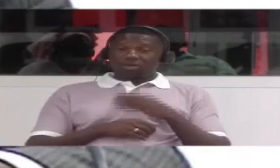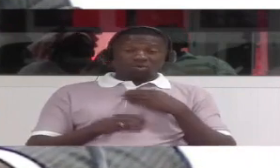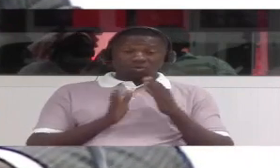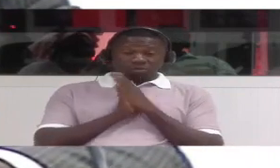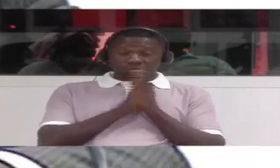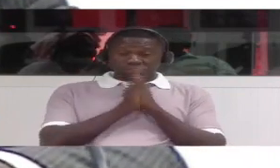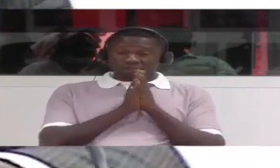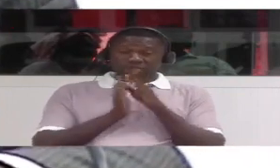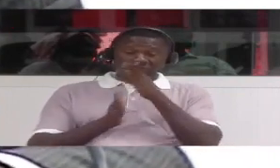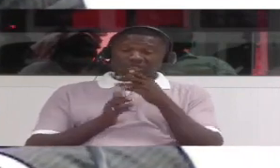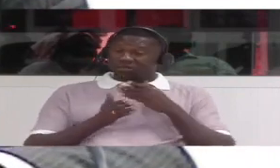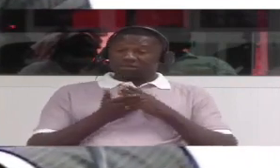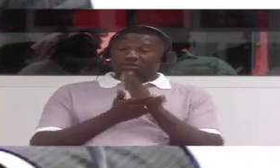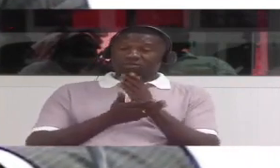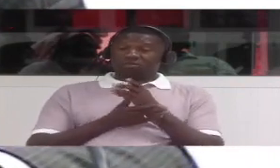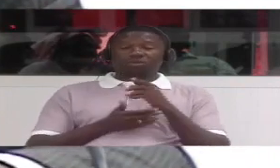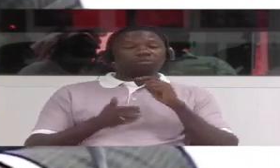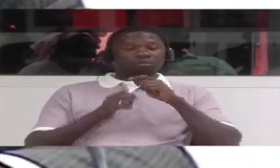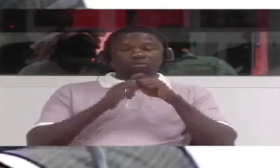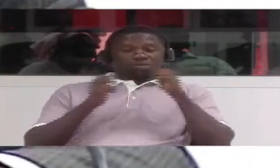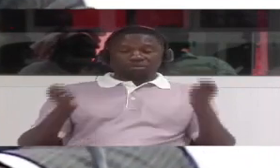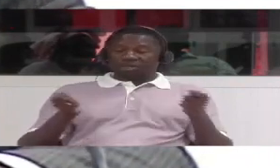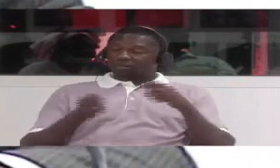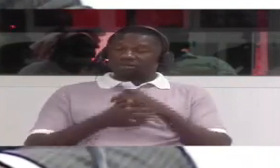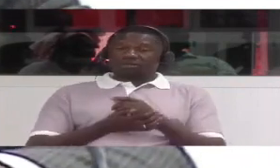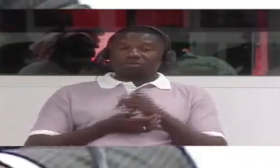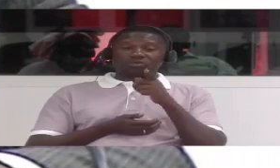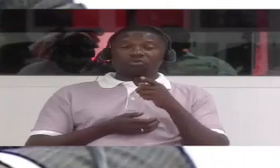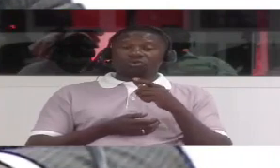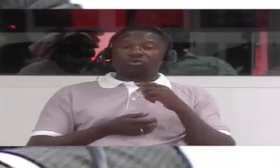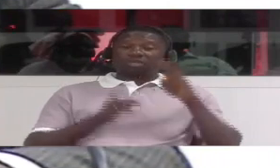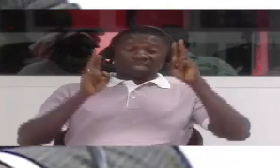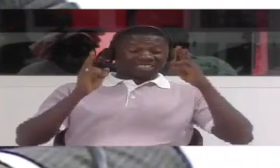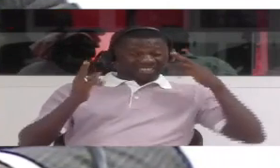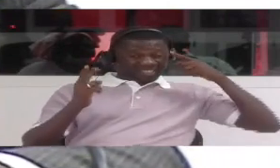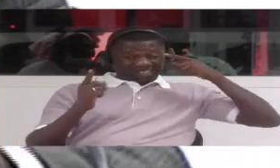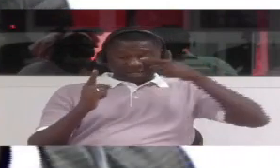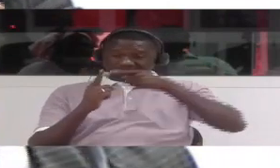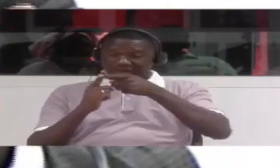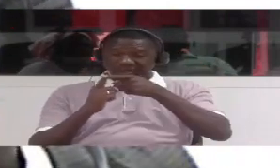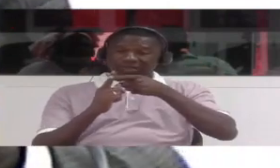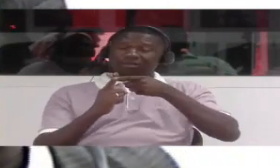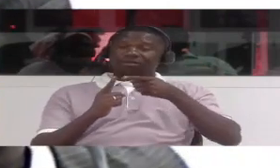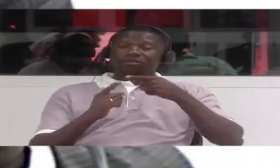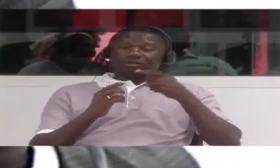his side is through the press. So he directly targeted the press for